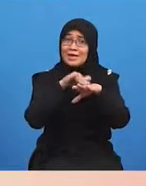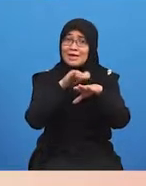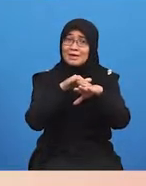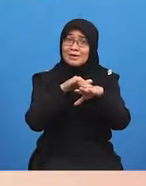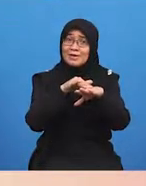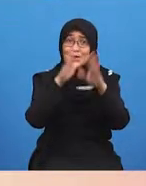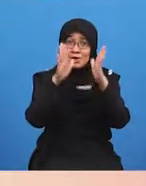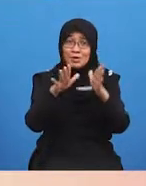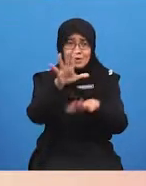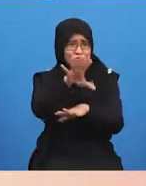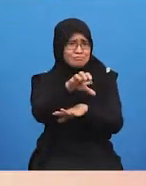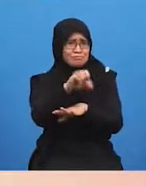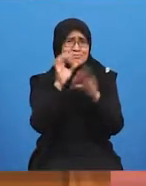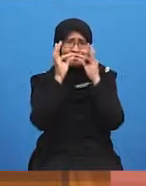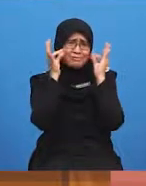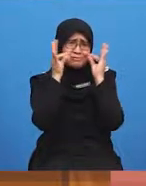cats away.